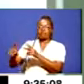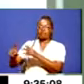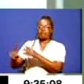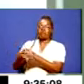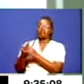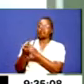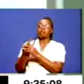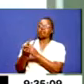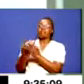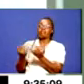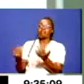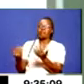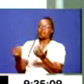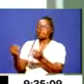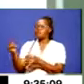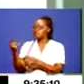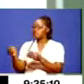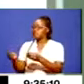equipments were first given,